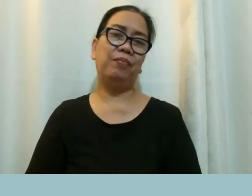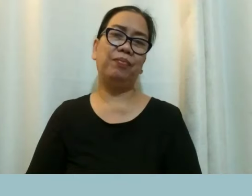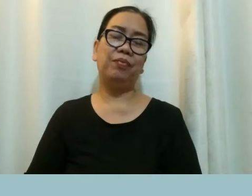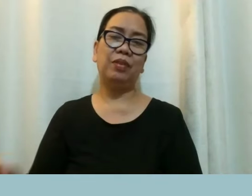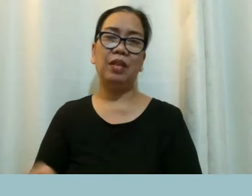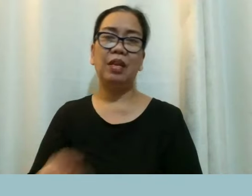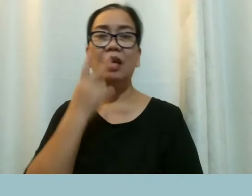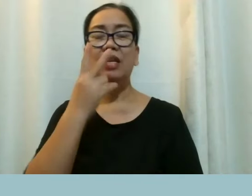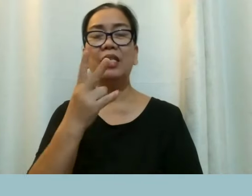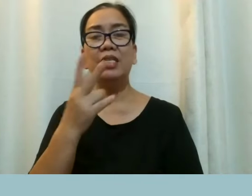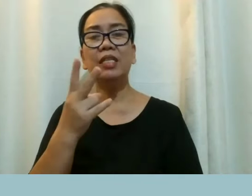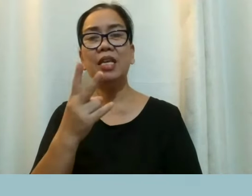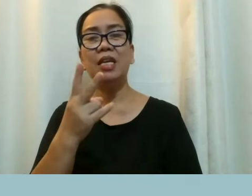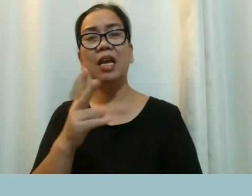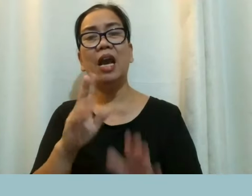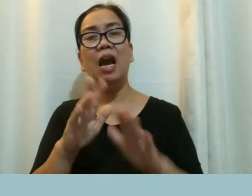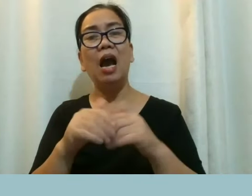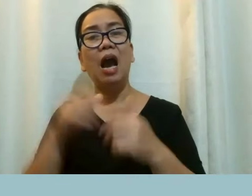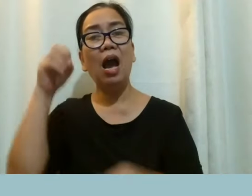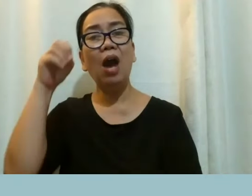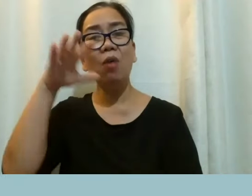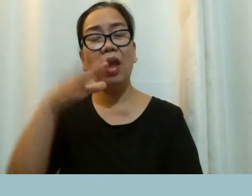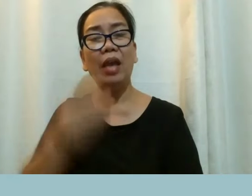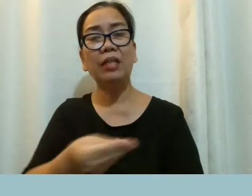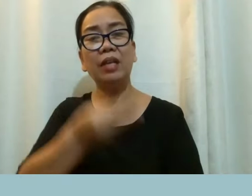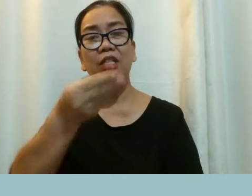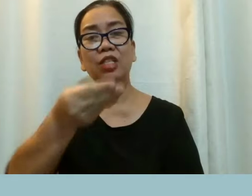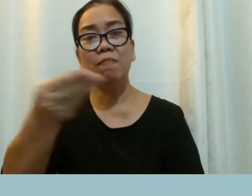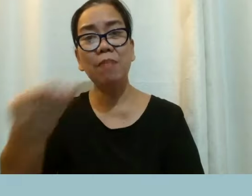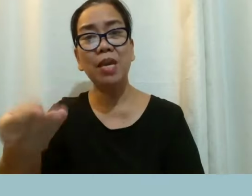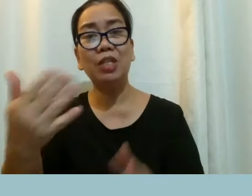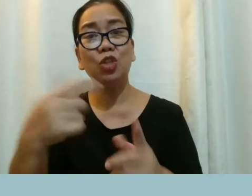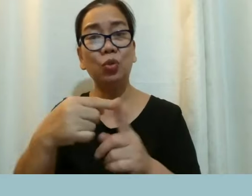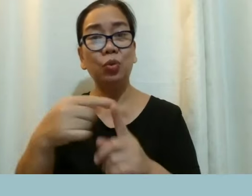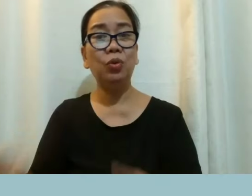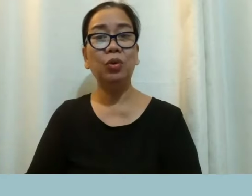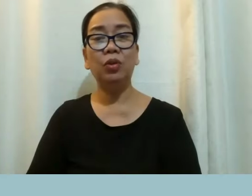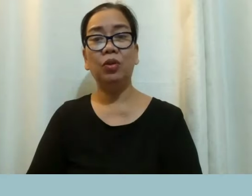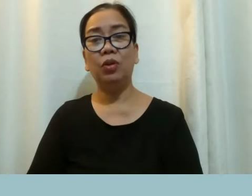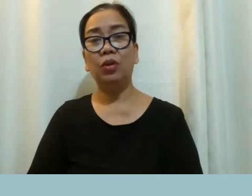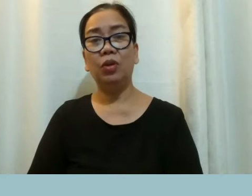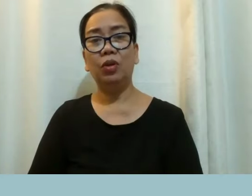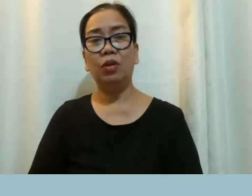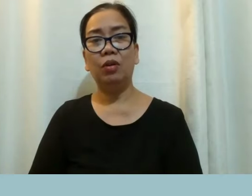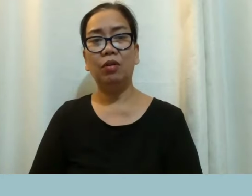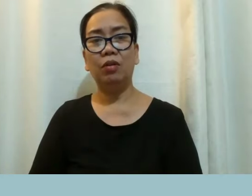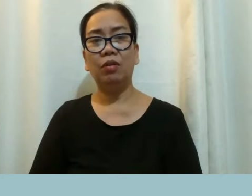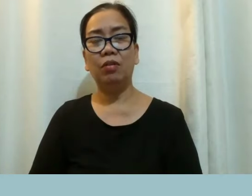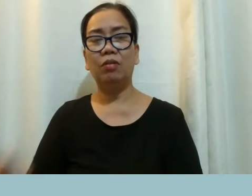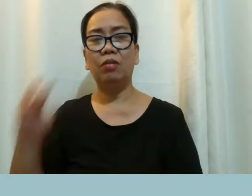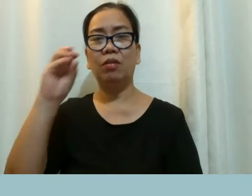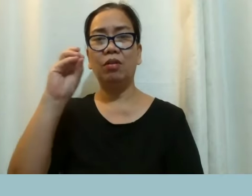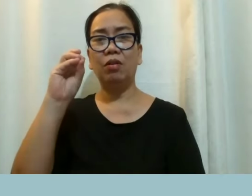Now, let's see how light transmits to